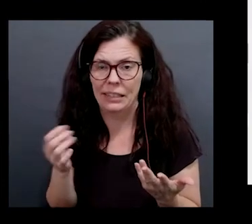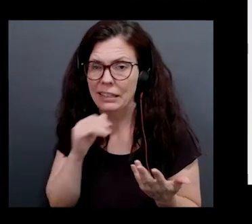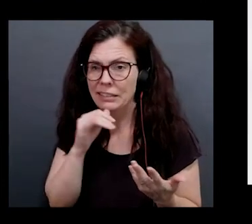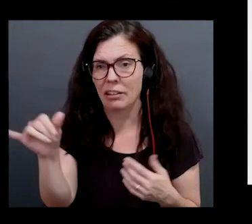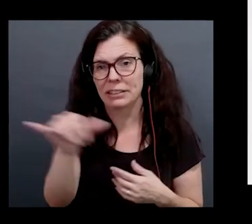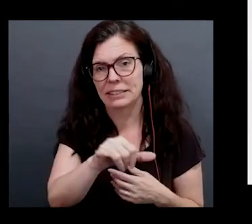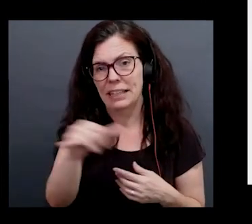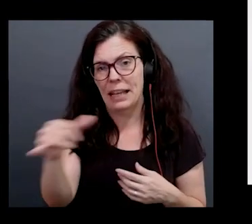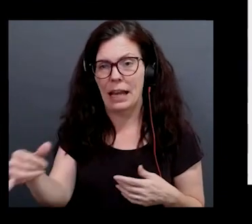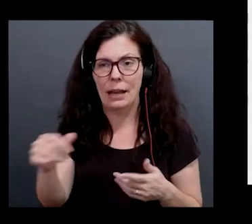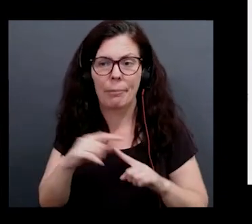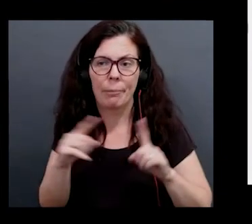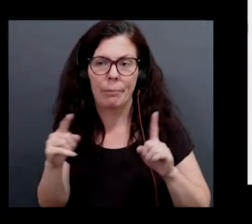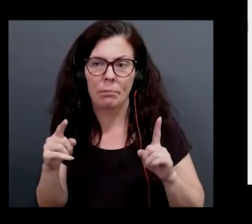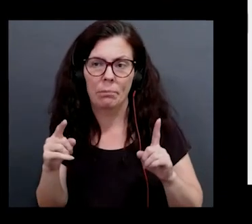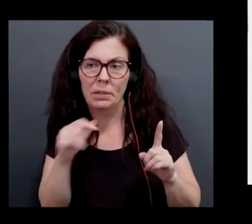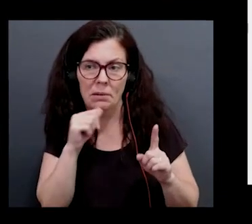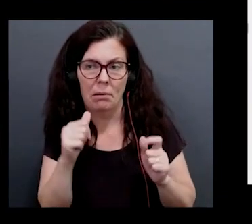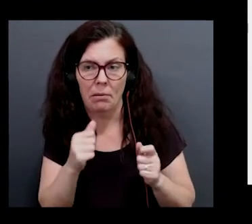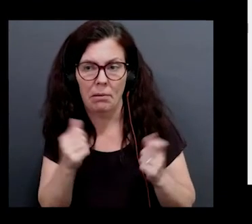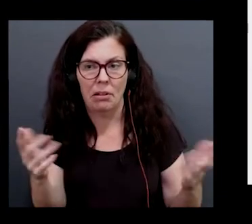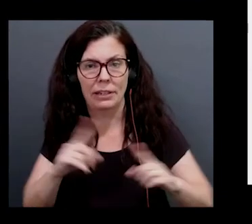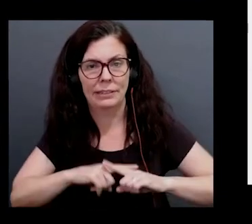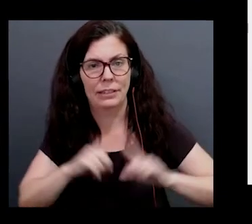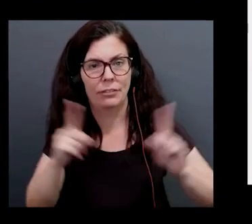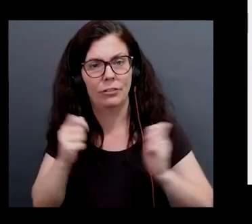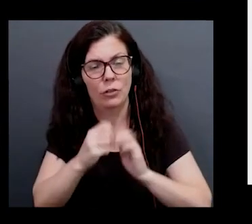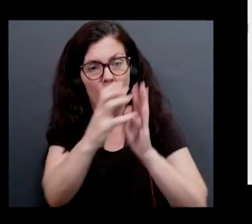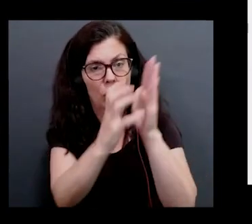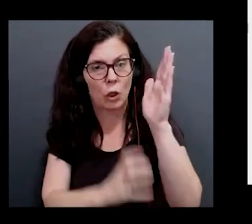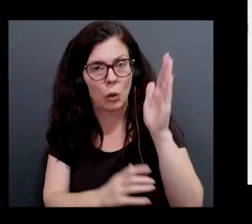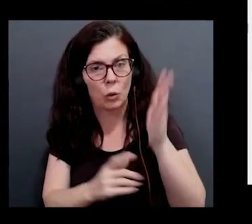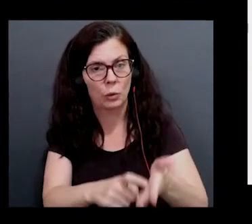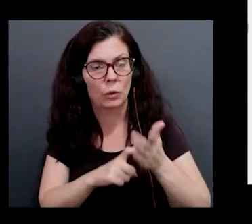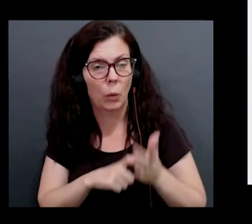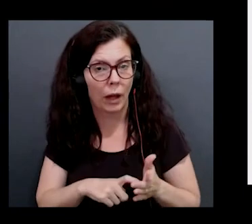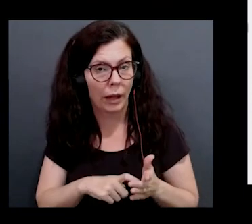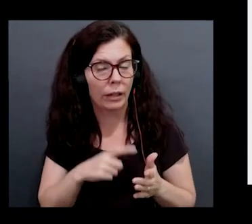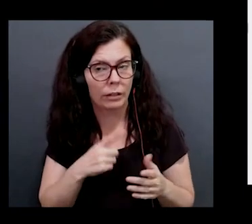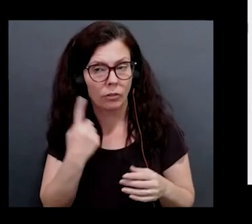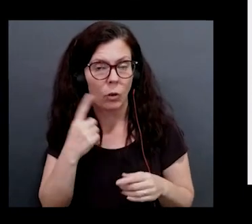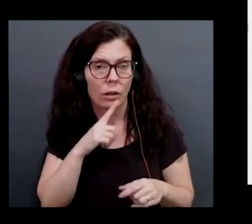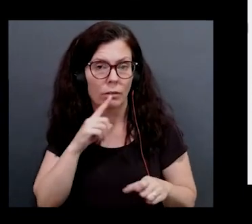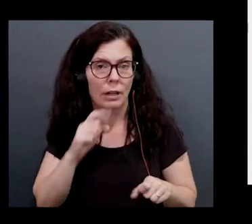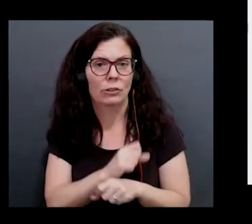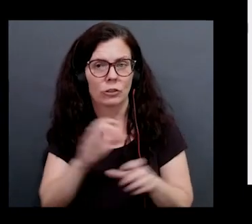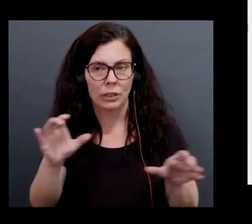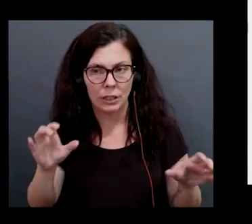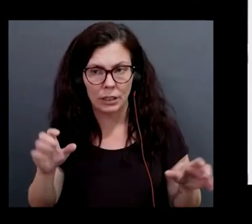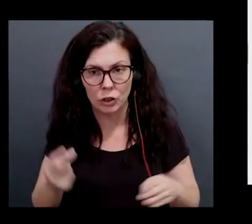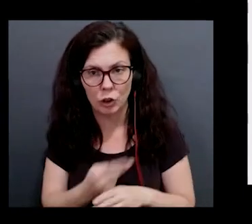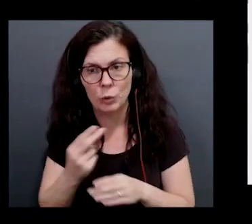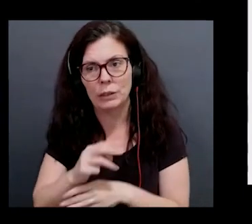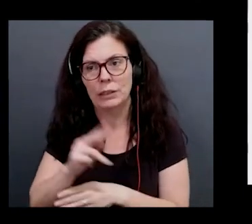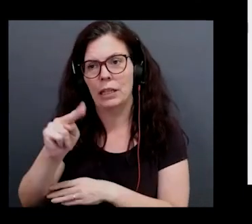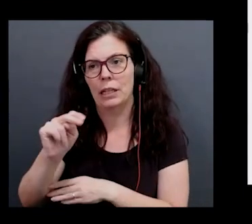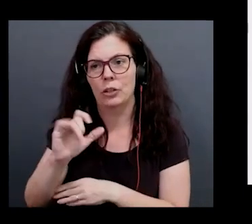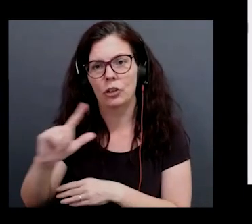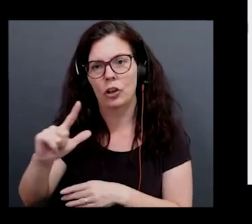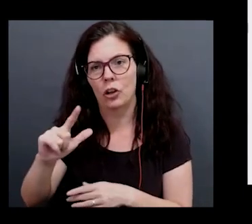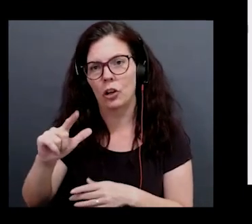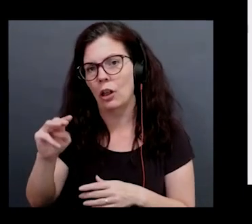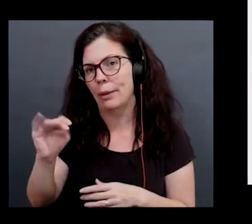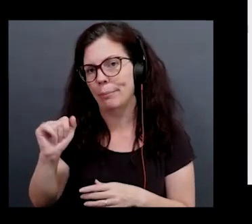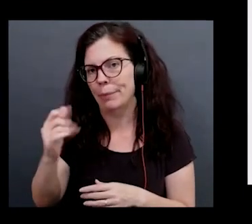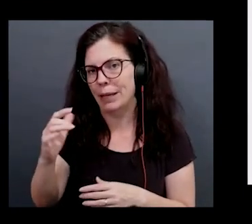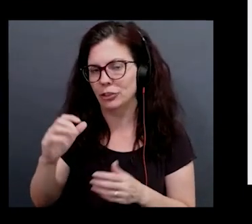much more of a difference in the amount of code that's required to actually use neural magic compared to not. So like, it's